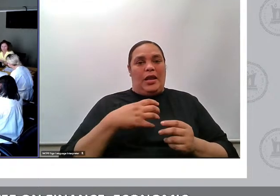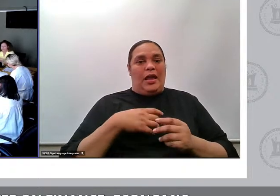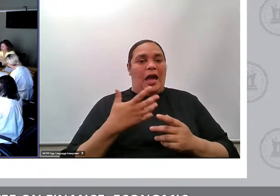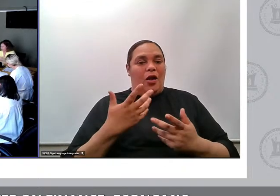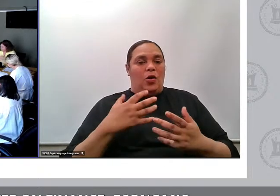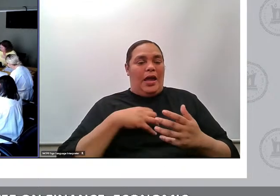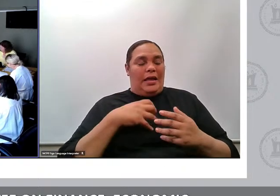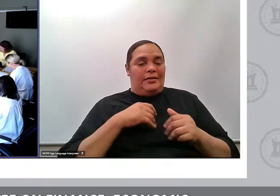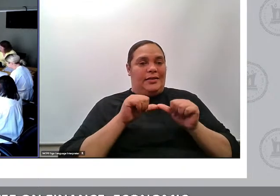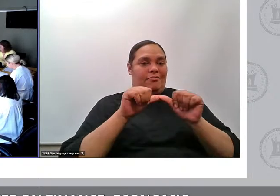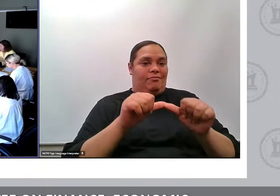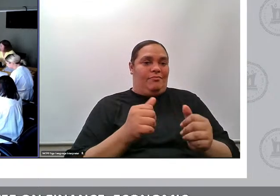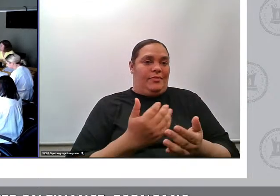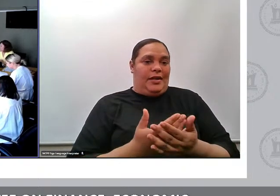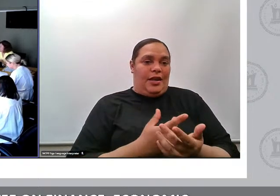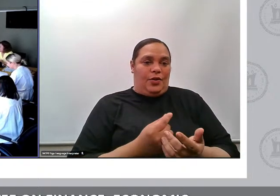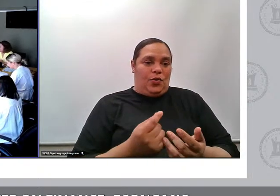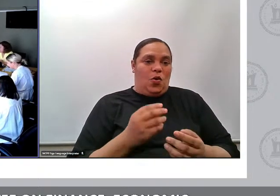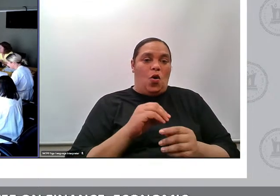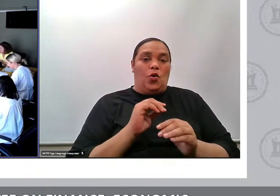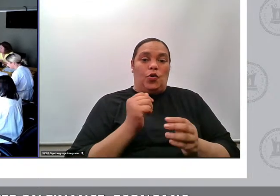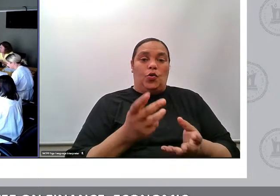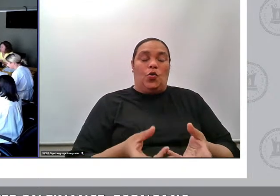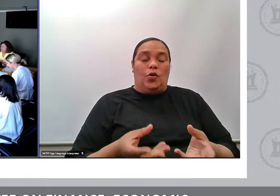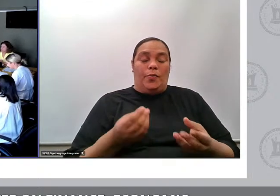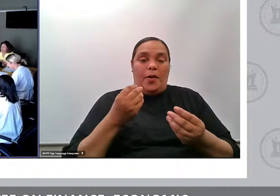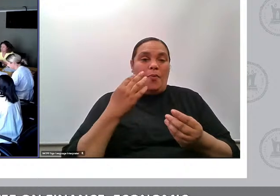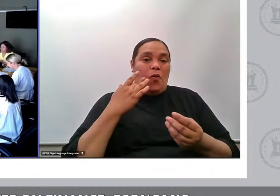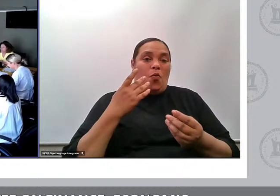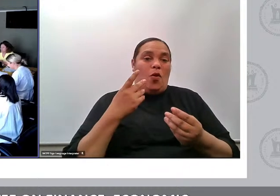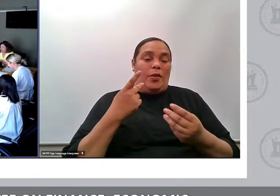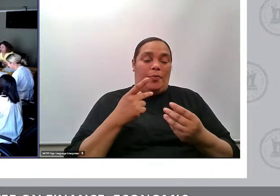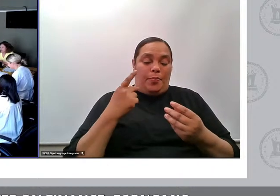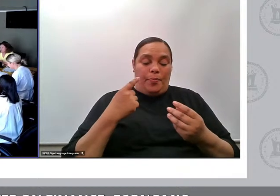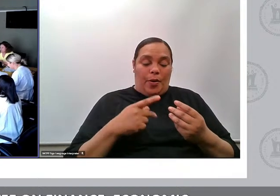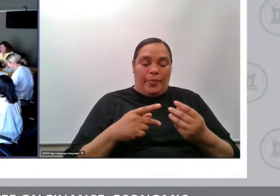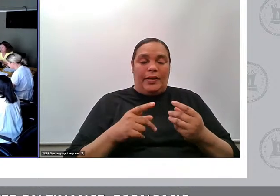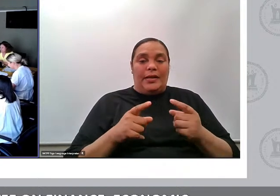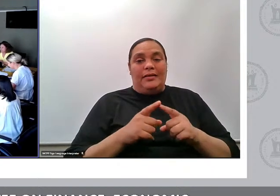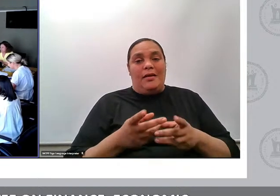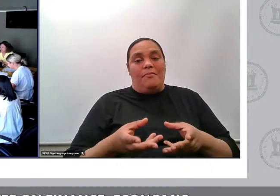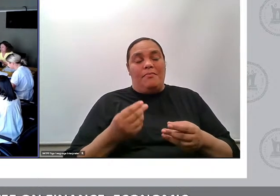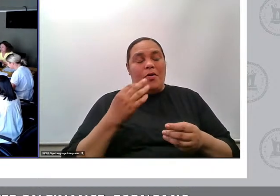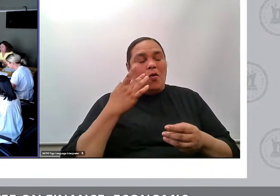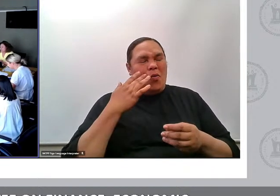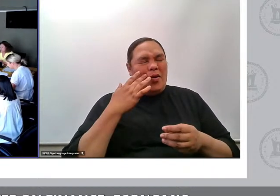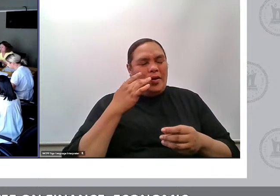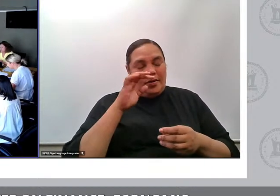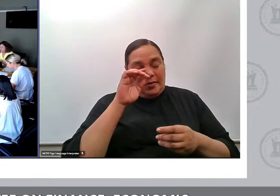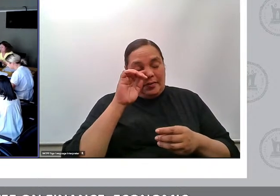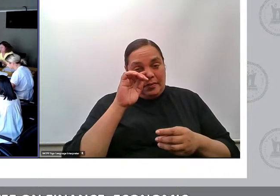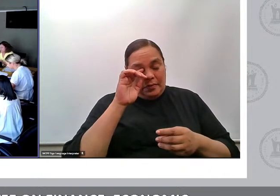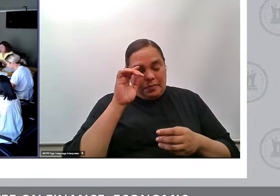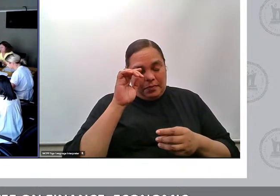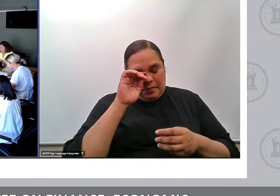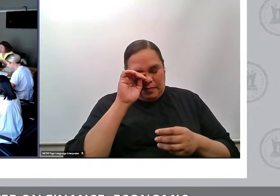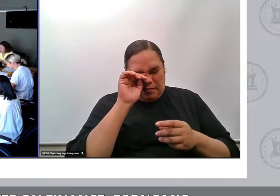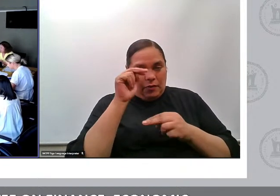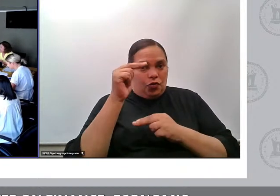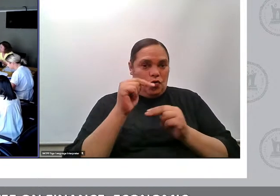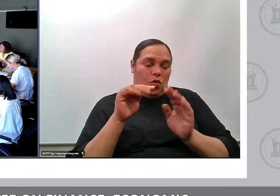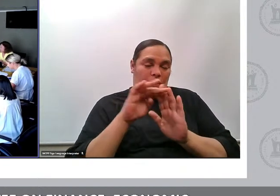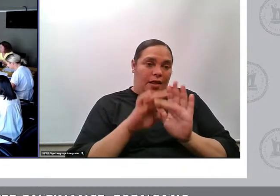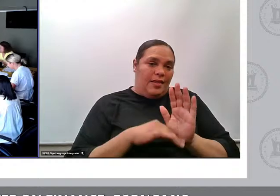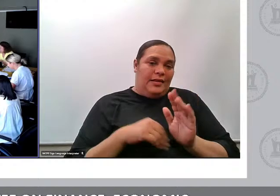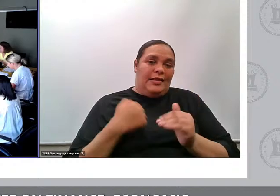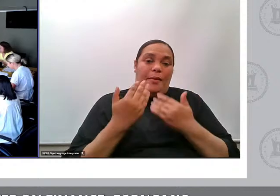ascertaining in their, on receipt of the probity and on receipt of the shortlisted candidates, the